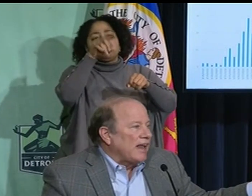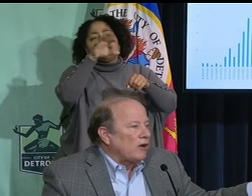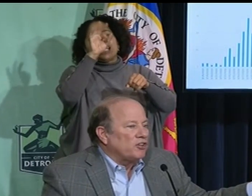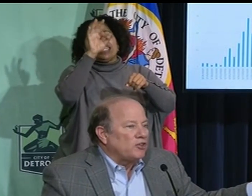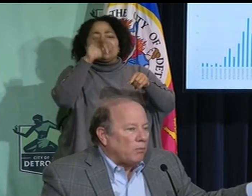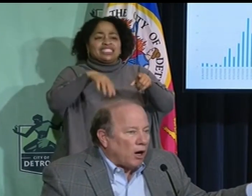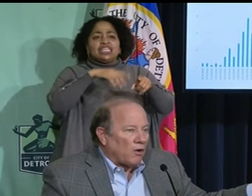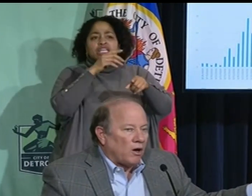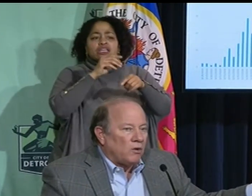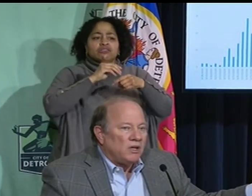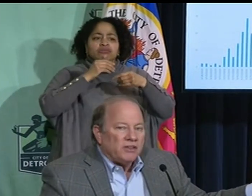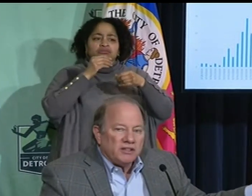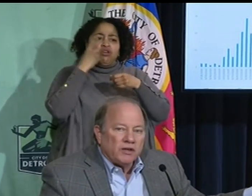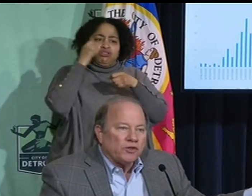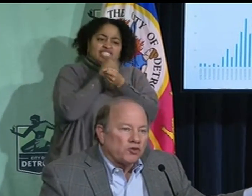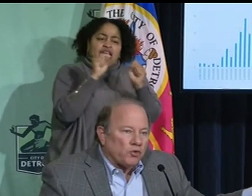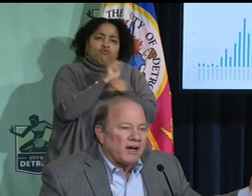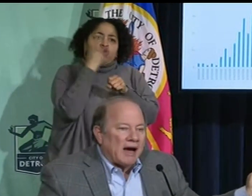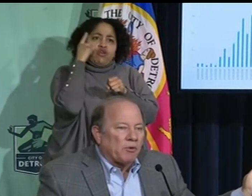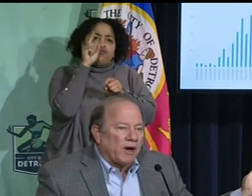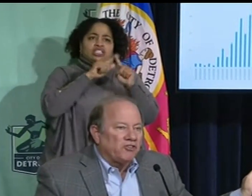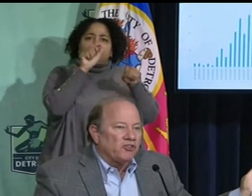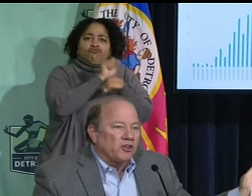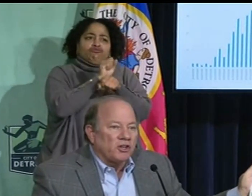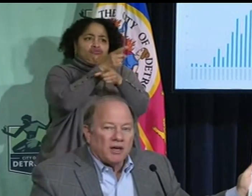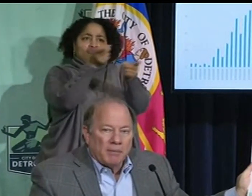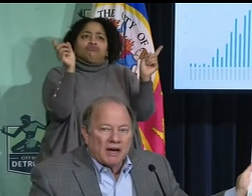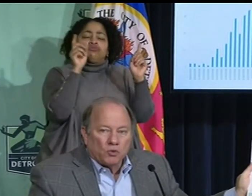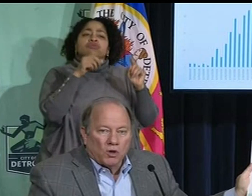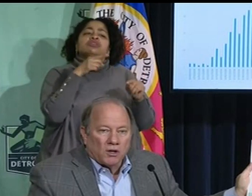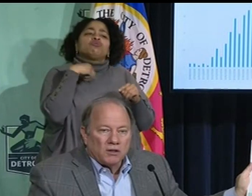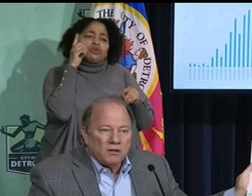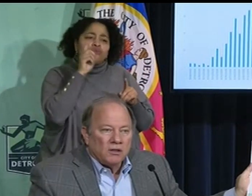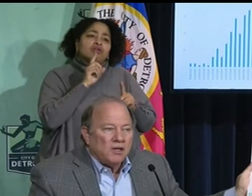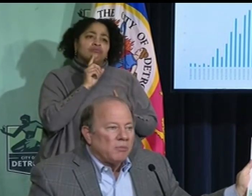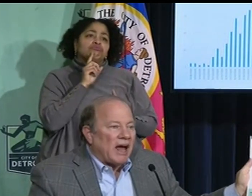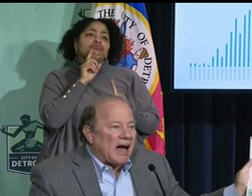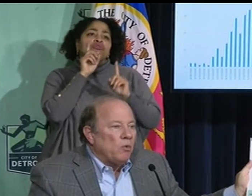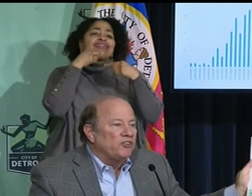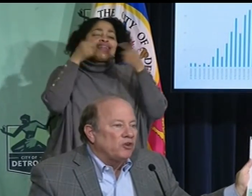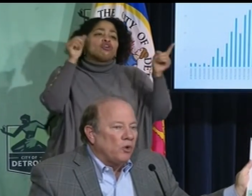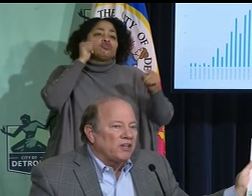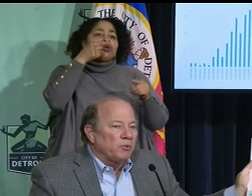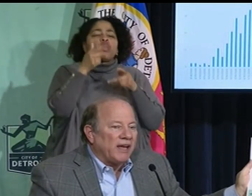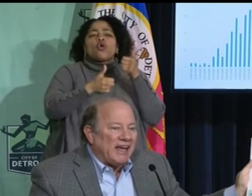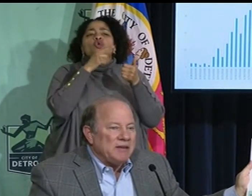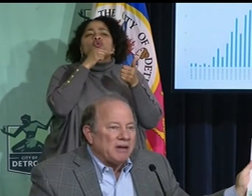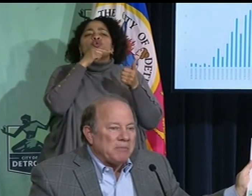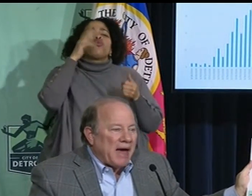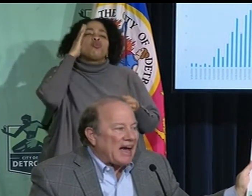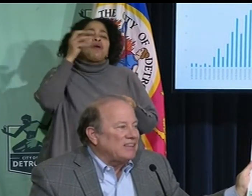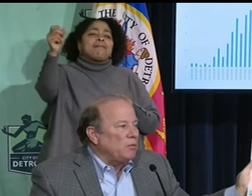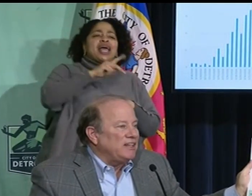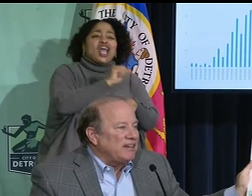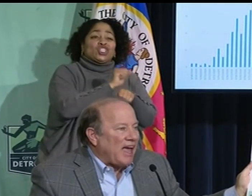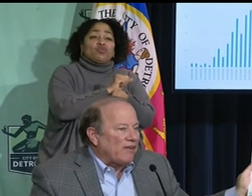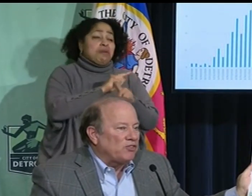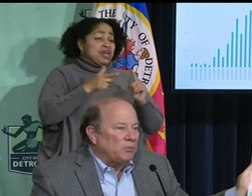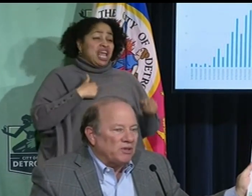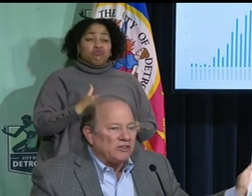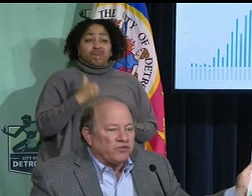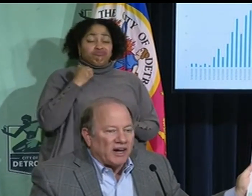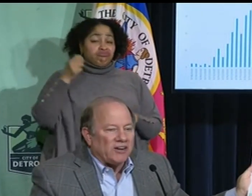start announcing tomorrow the different Detroit operations that are going to come back to work. But I wasn't going to bring anybody back that we